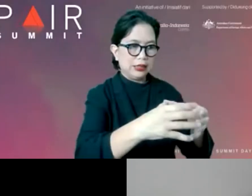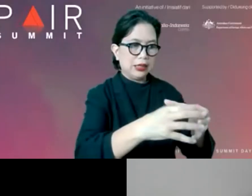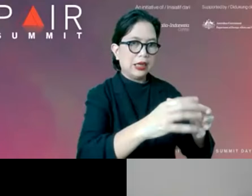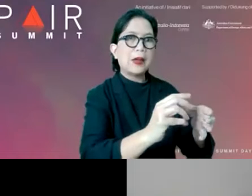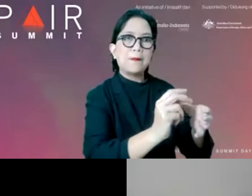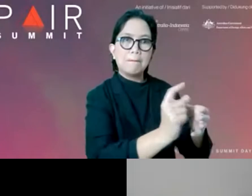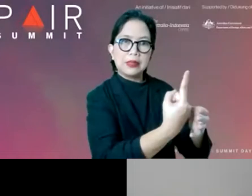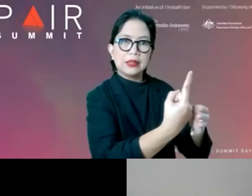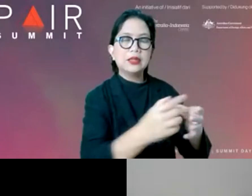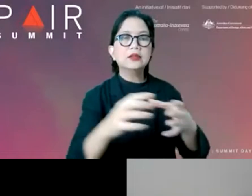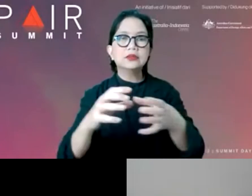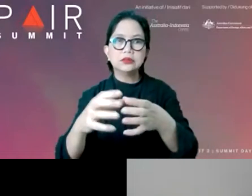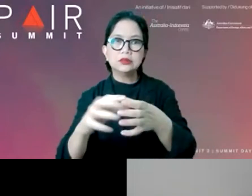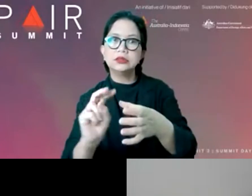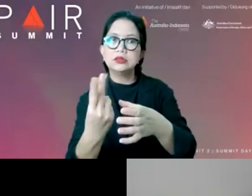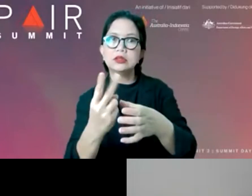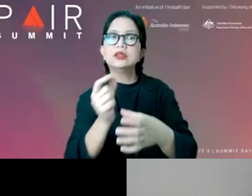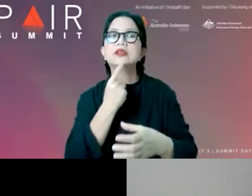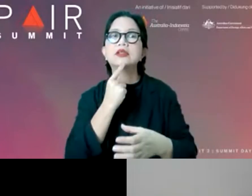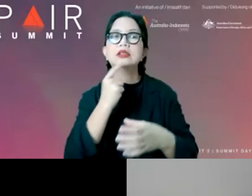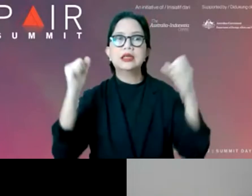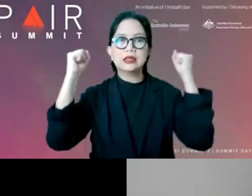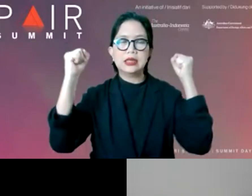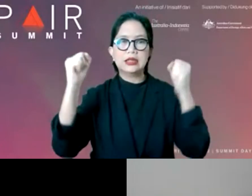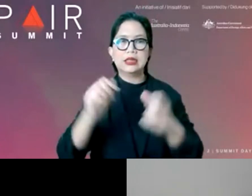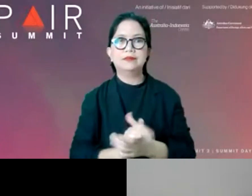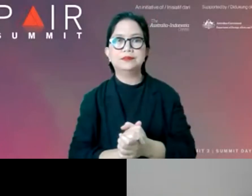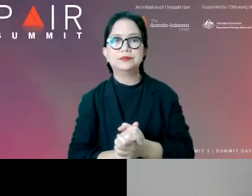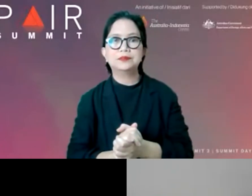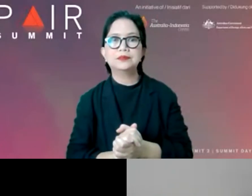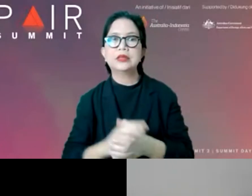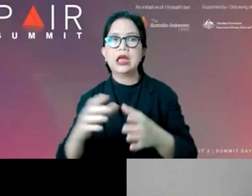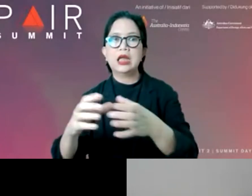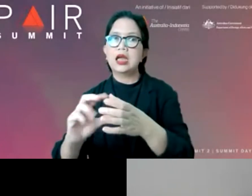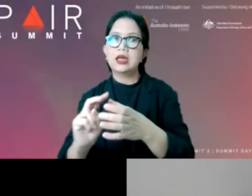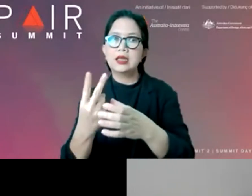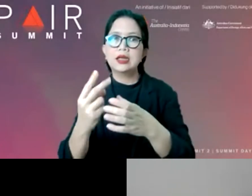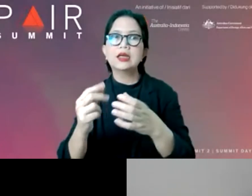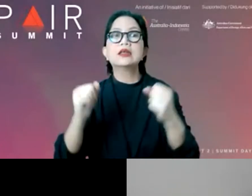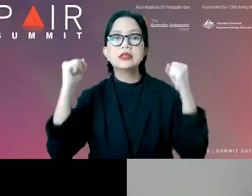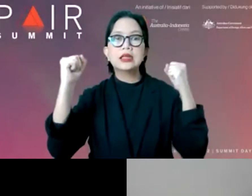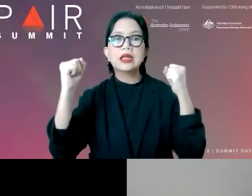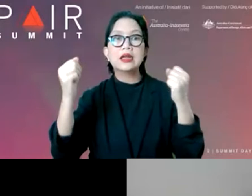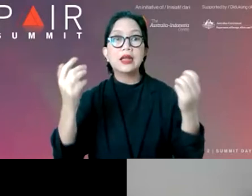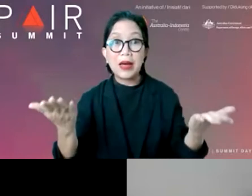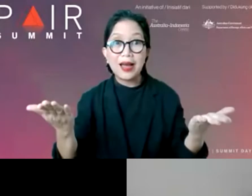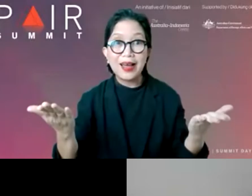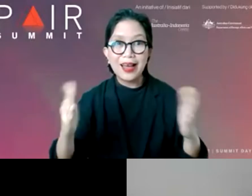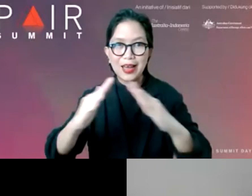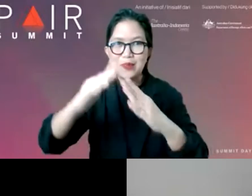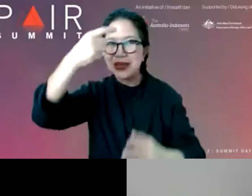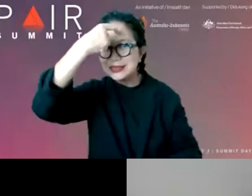type D, C, B, and A hospital with a different level of services and